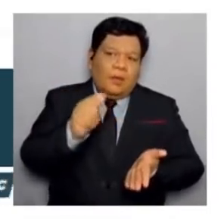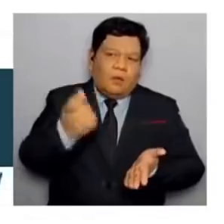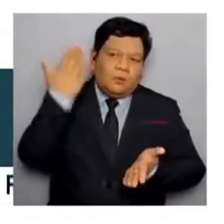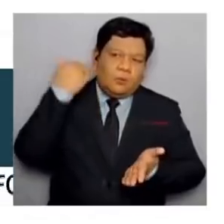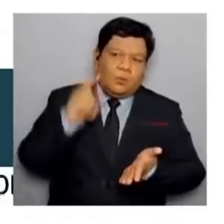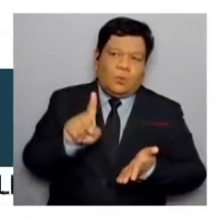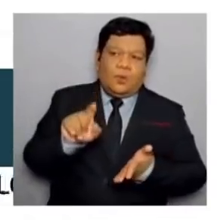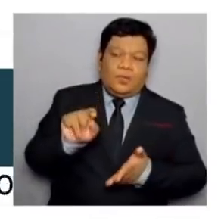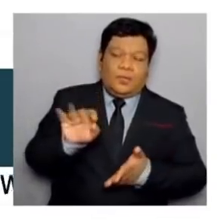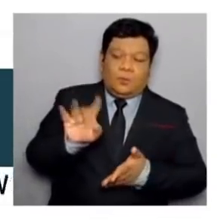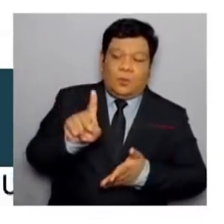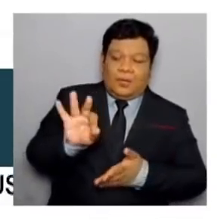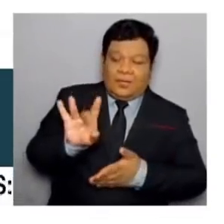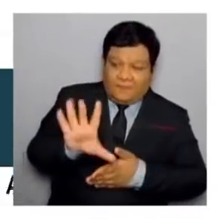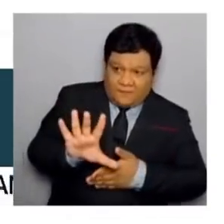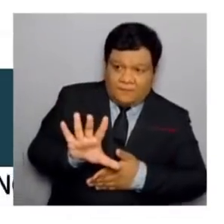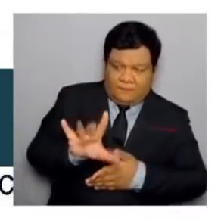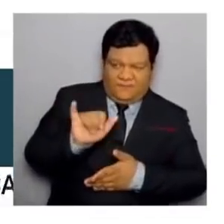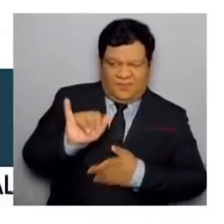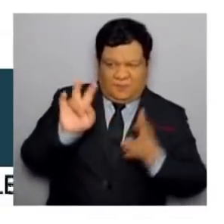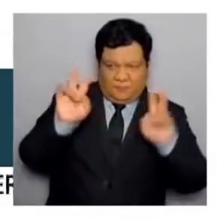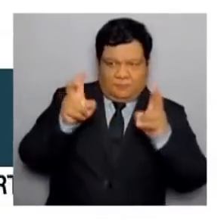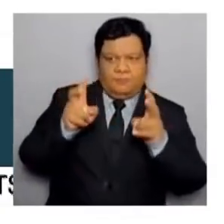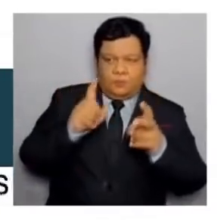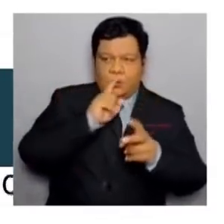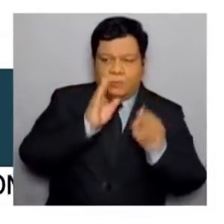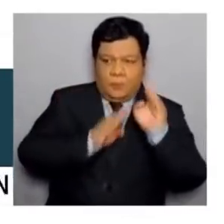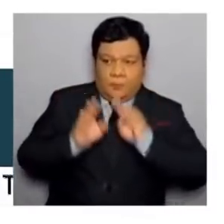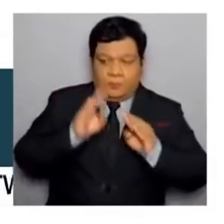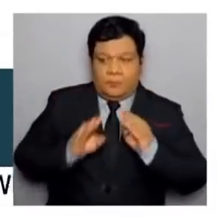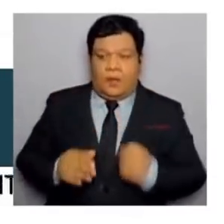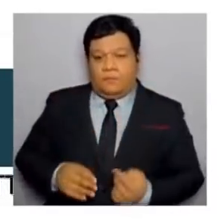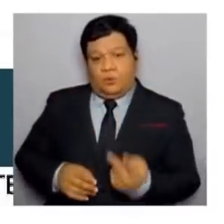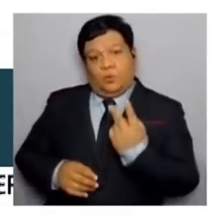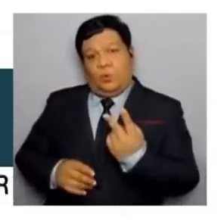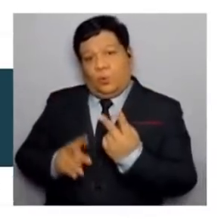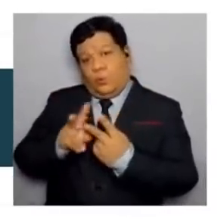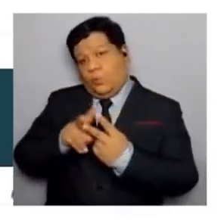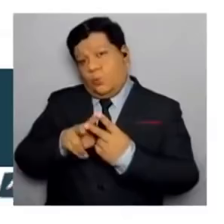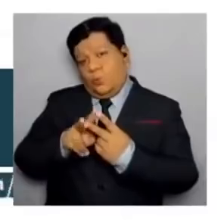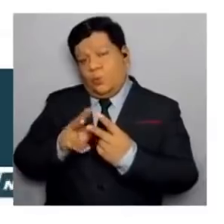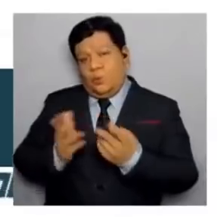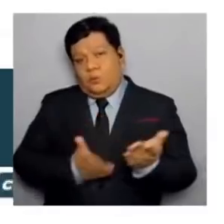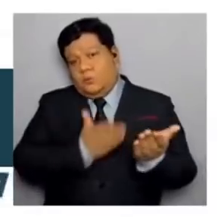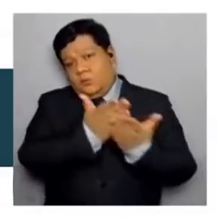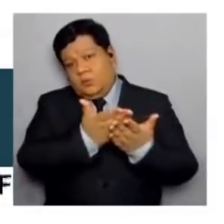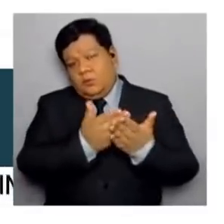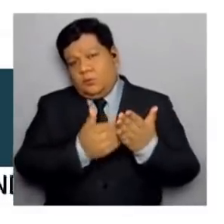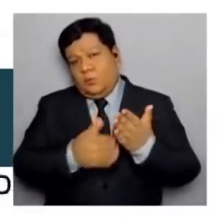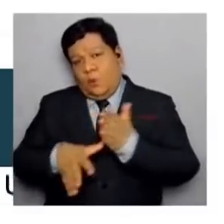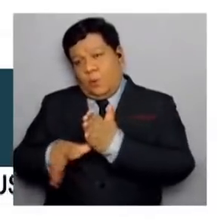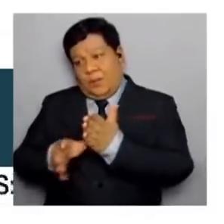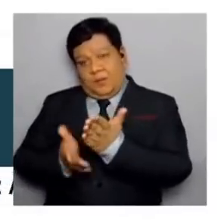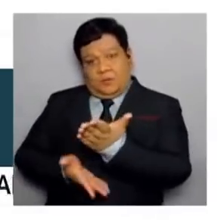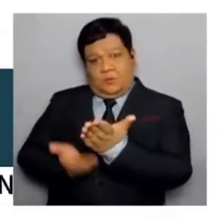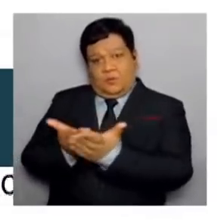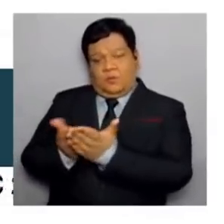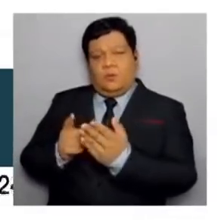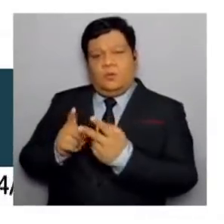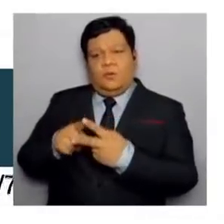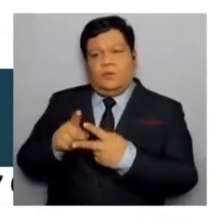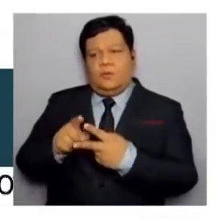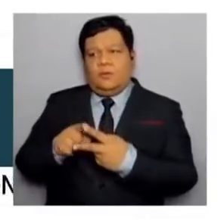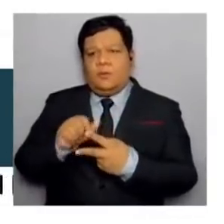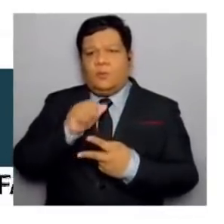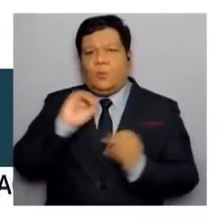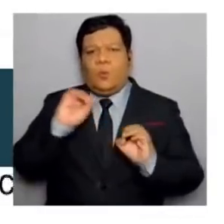So yun yung issue na lingiri ngayon. And there were two types of petitions raised before the COMELEC. One is the denied due course petition,